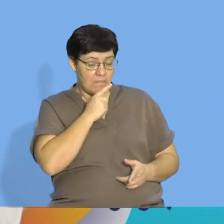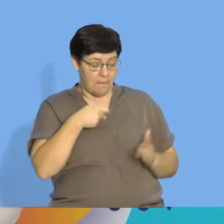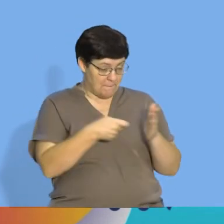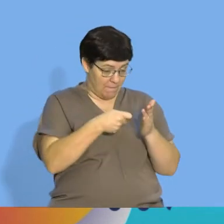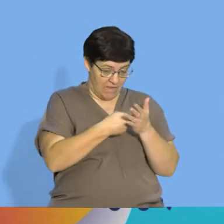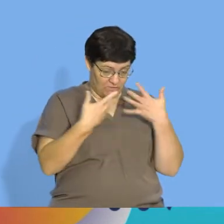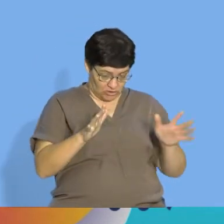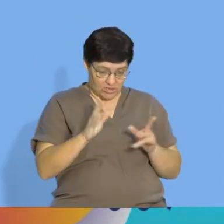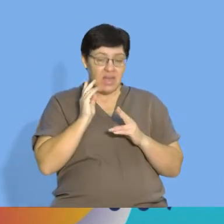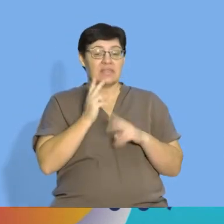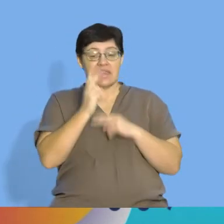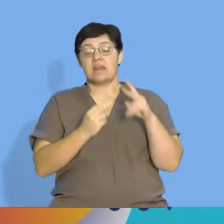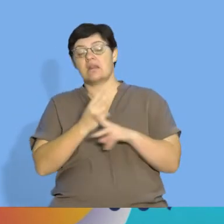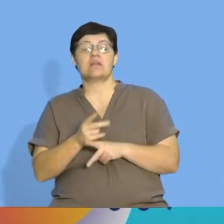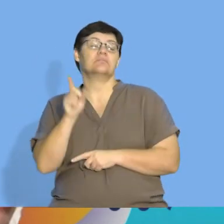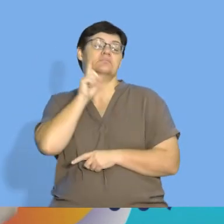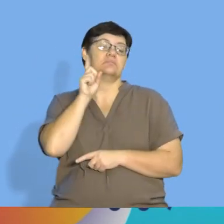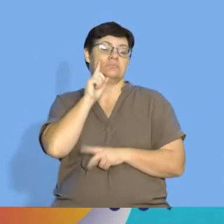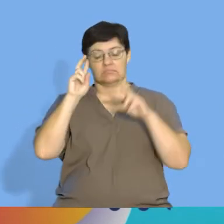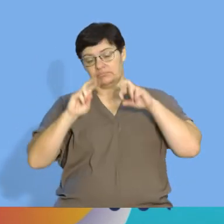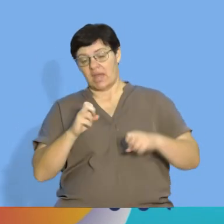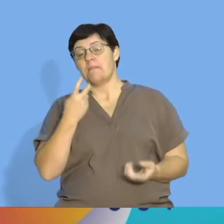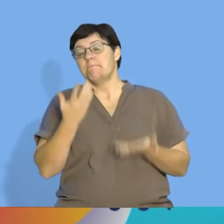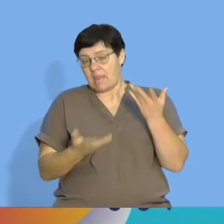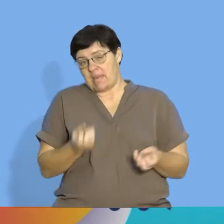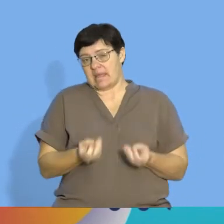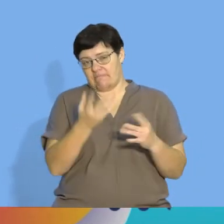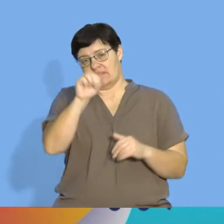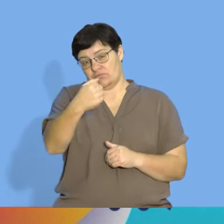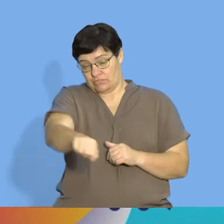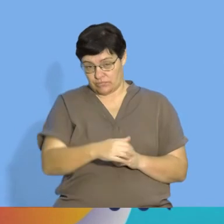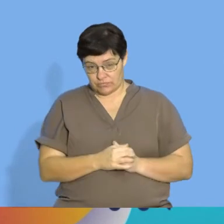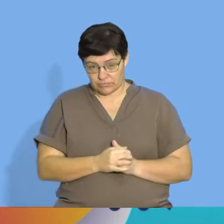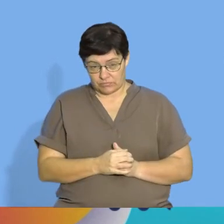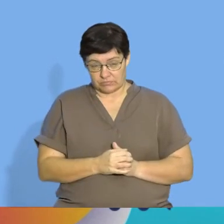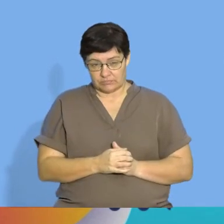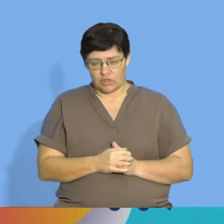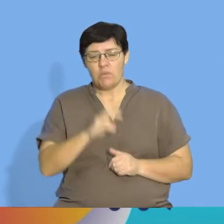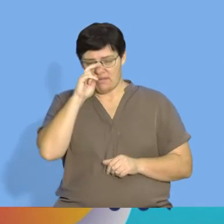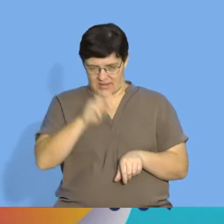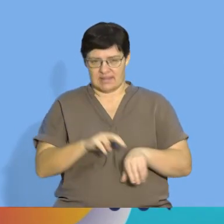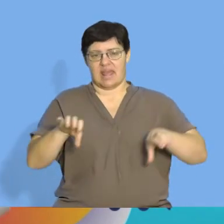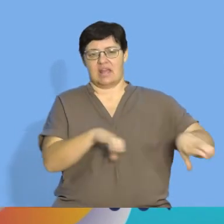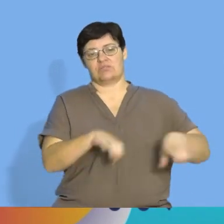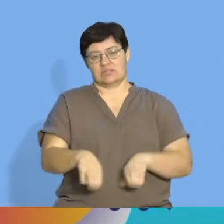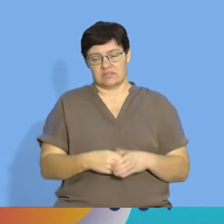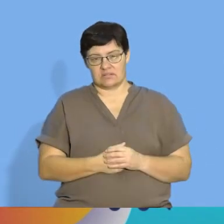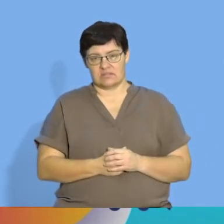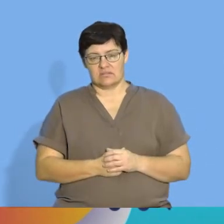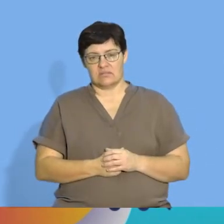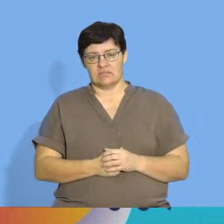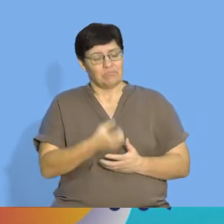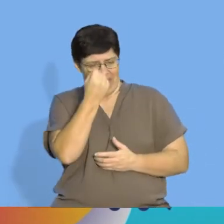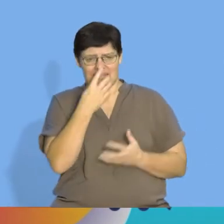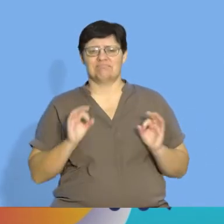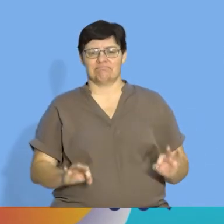party, you start settling your debt, and then we will revisit your credit policy. So action needs